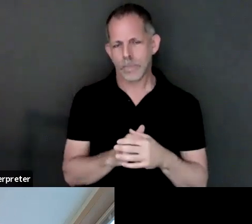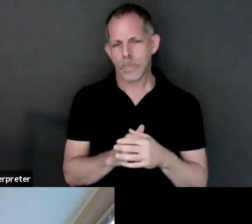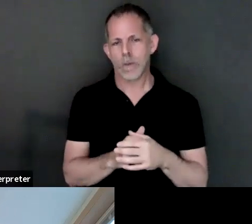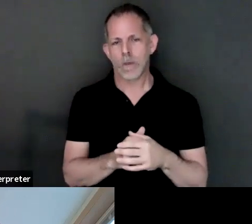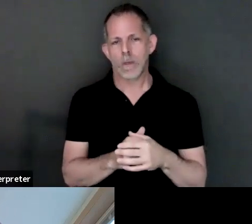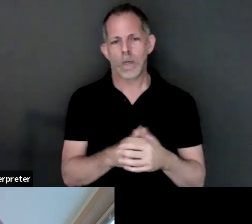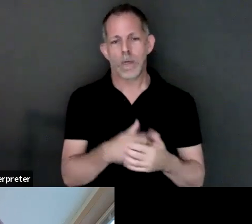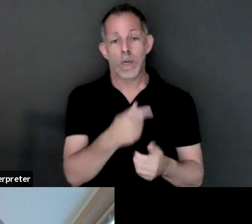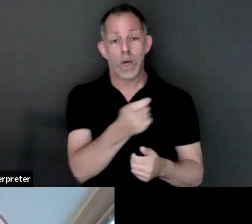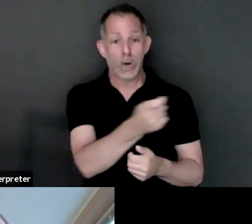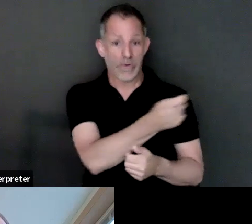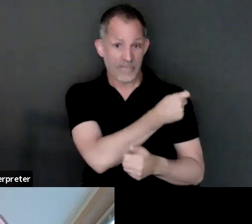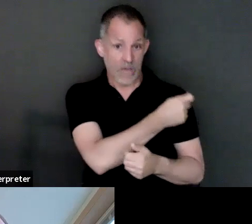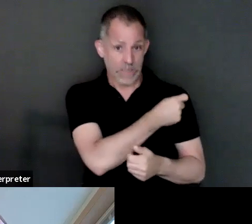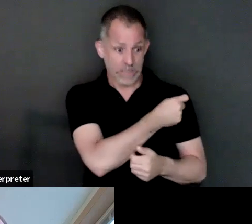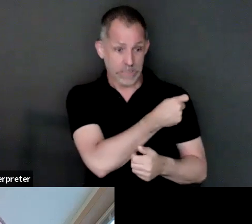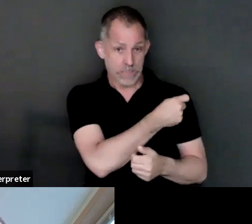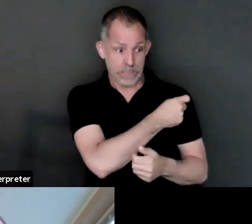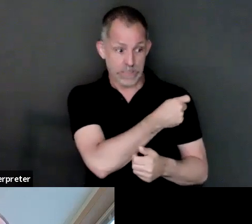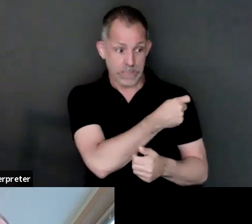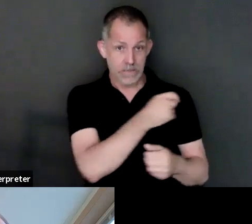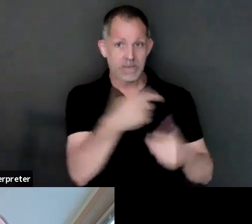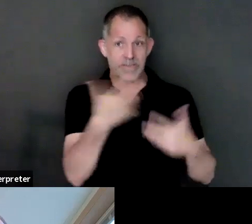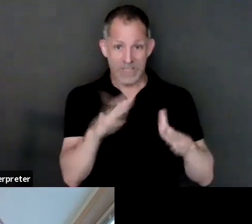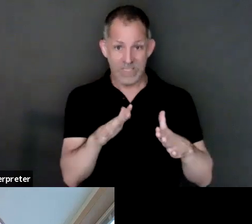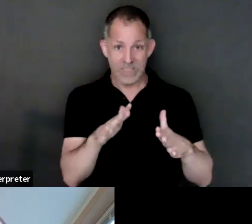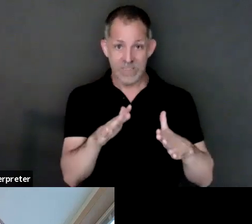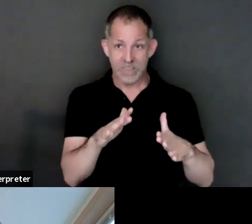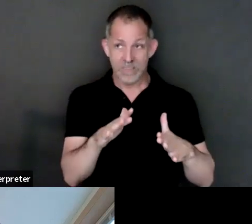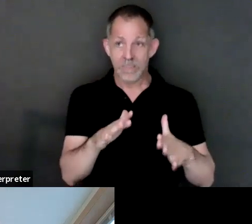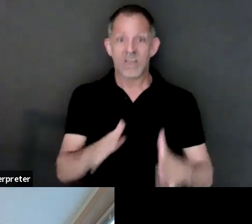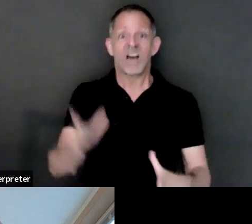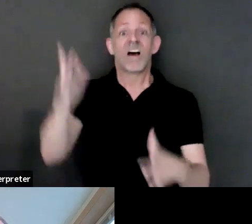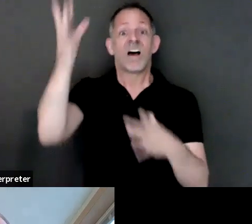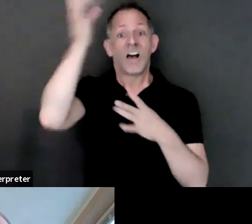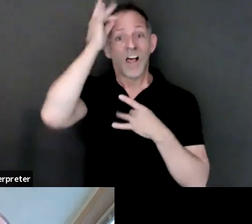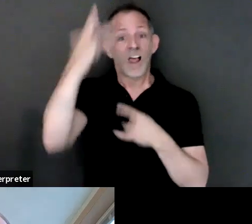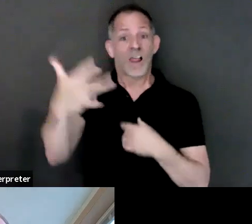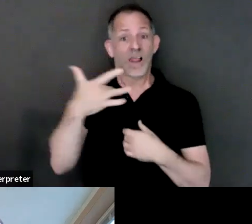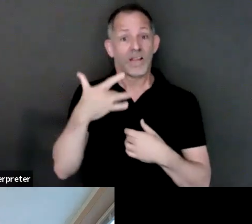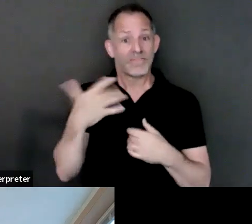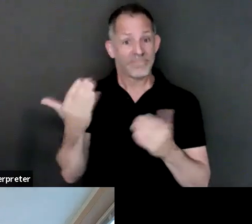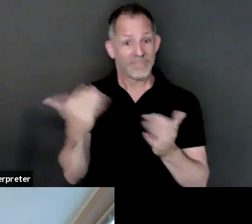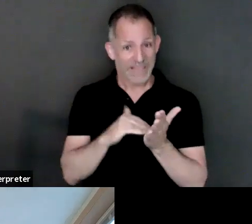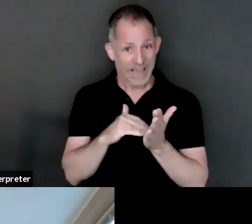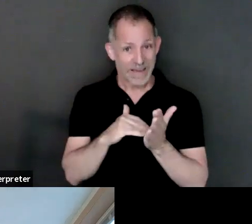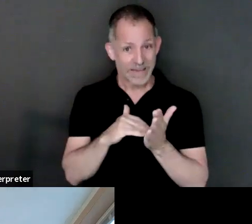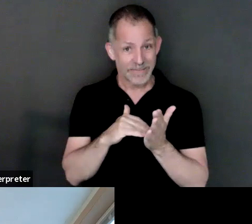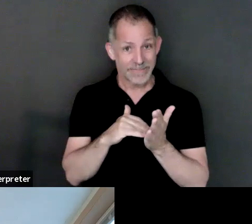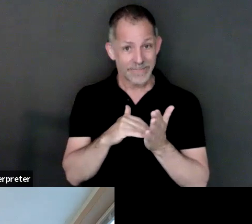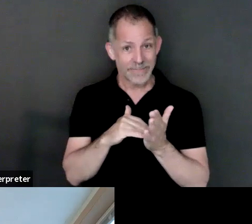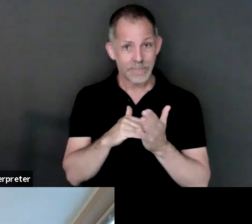is the rate of cases among the vaccinated, cases per person vaccinated versus